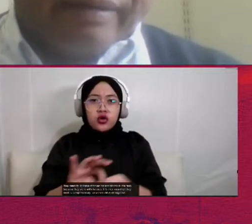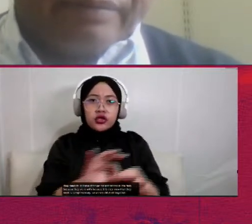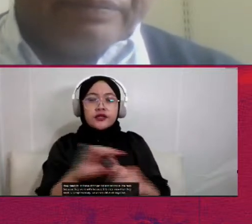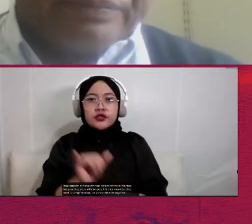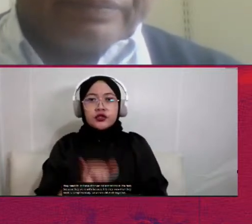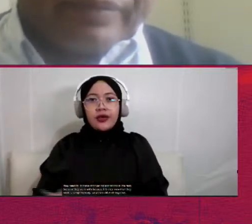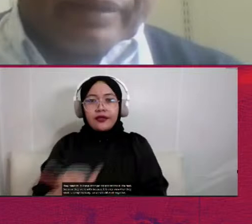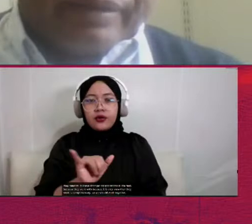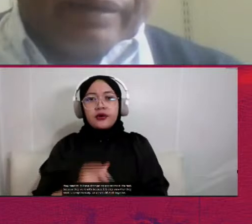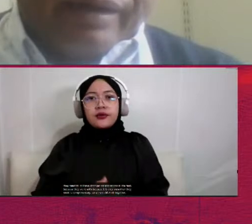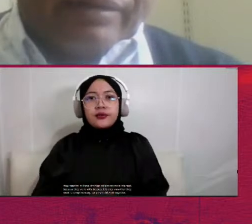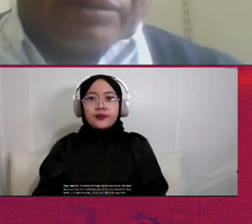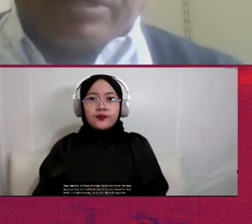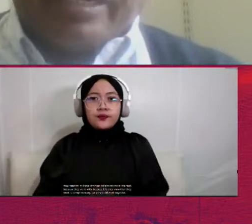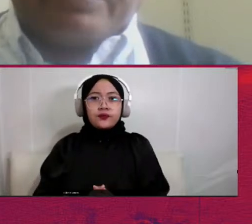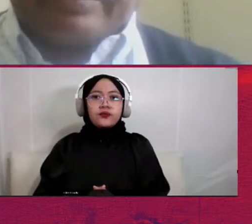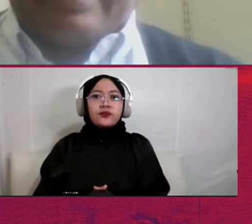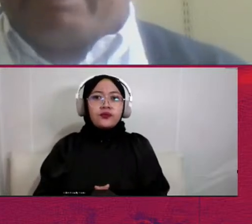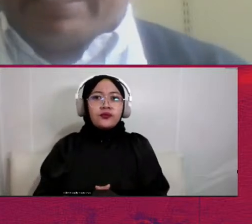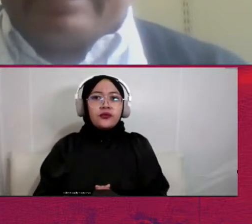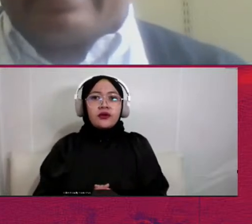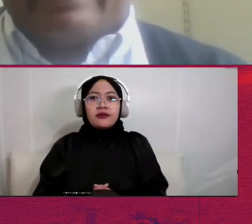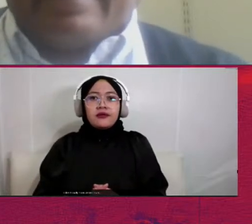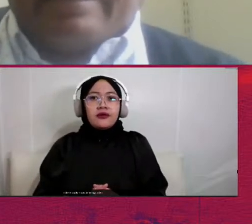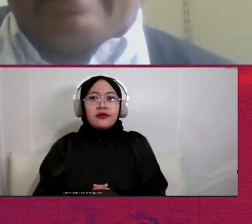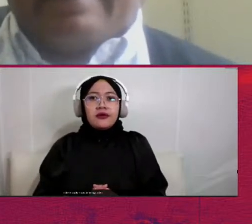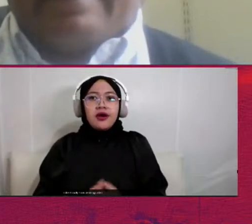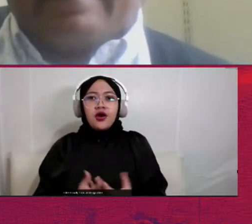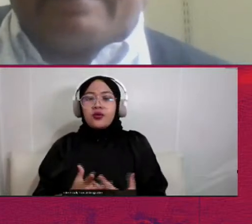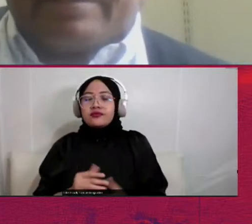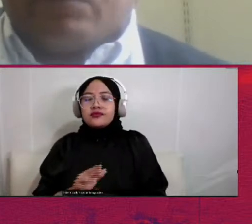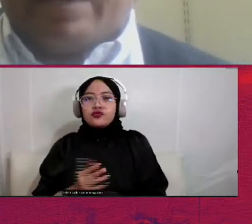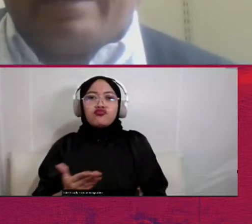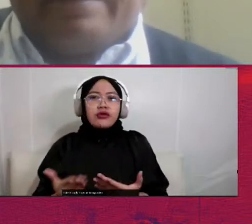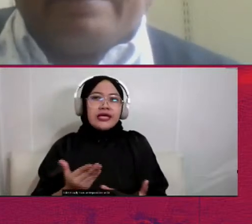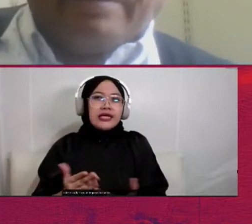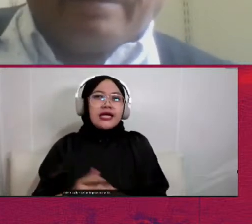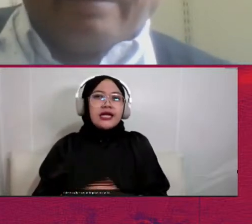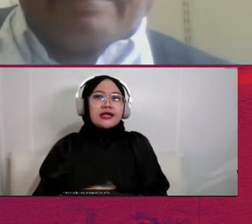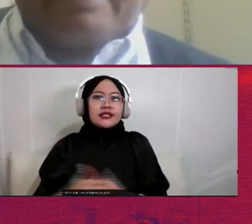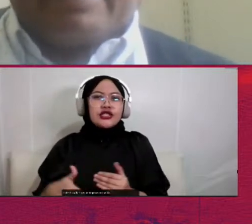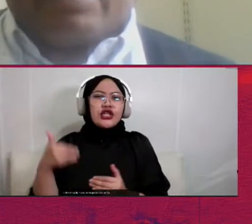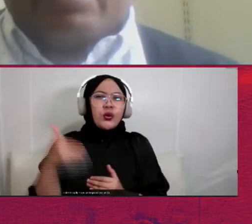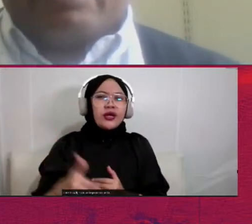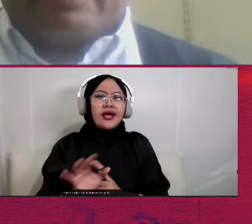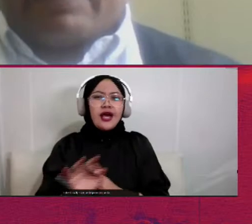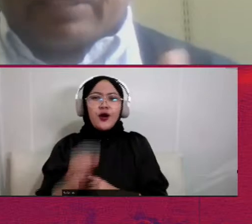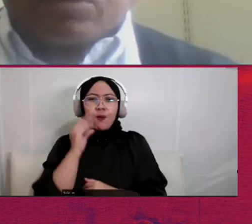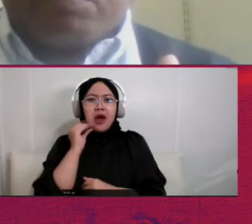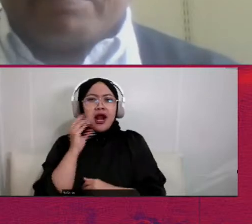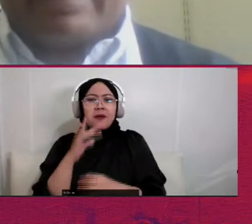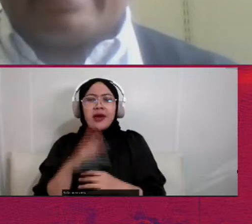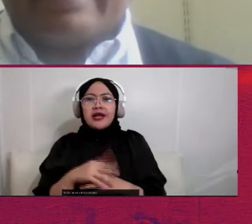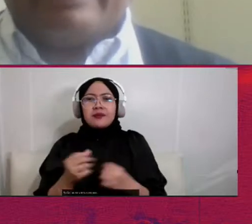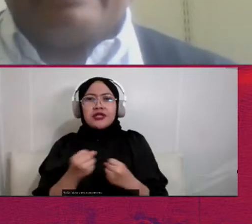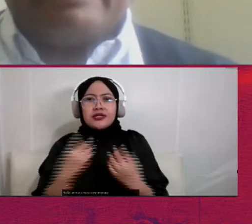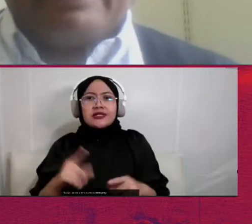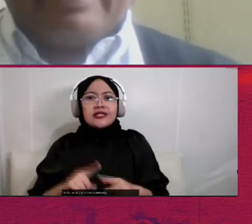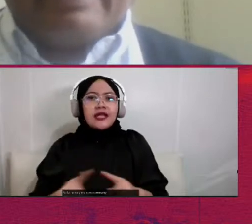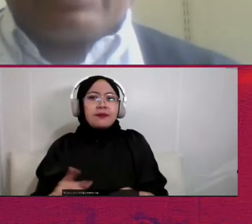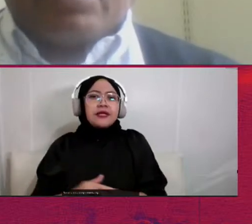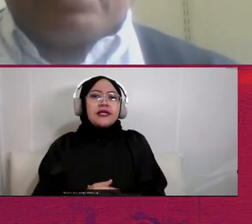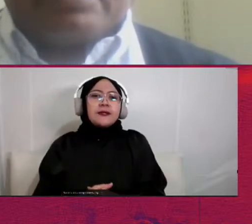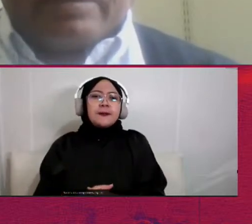I don't really have that impression so far. So that